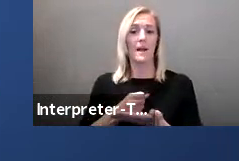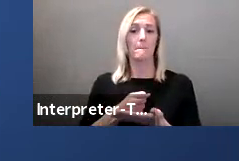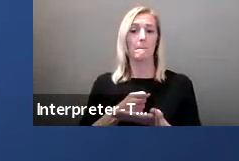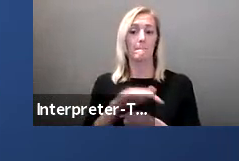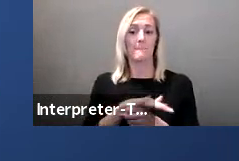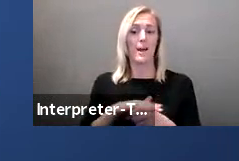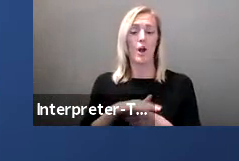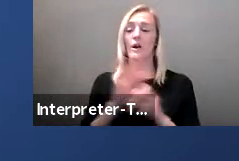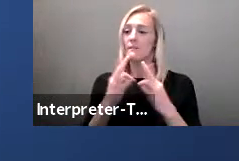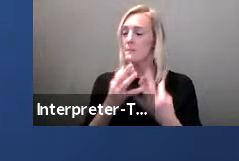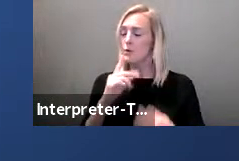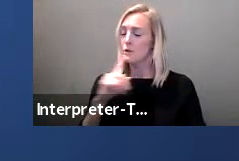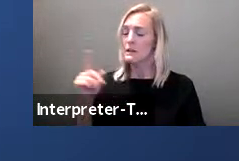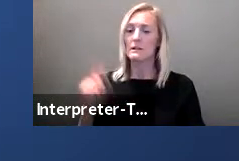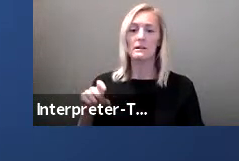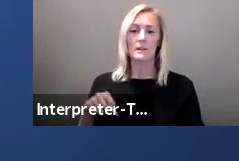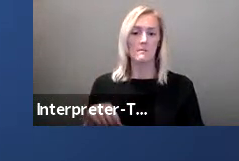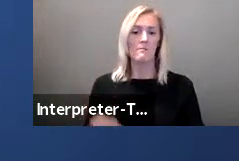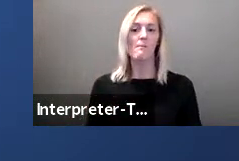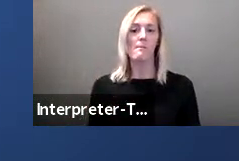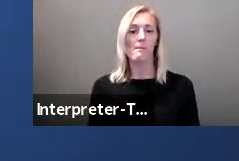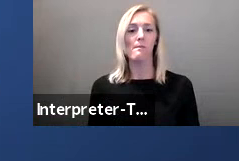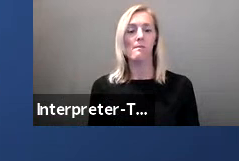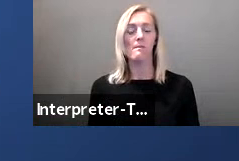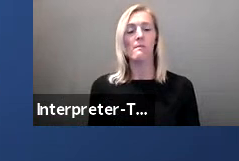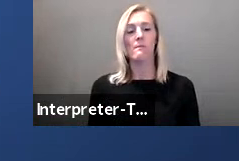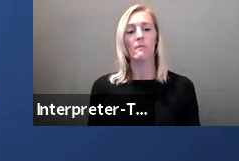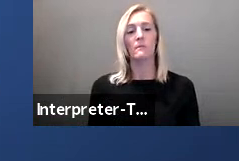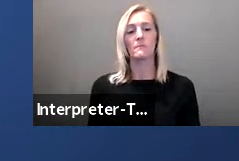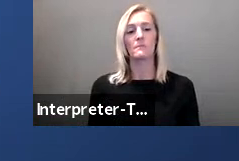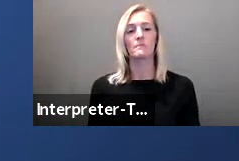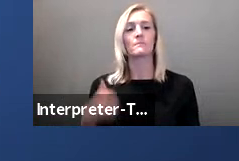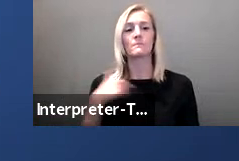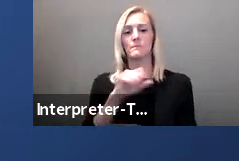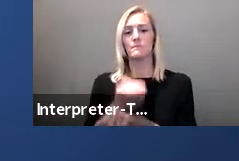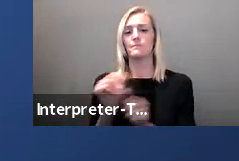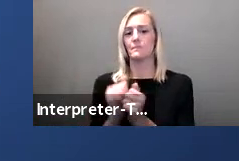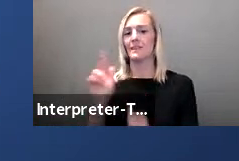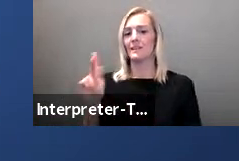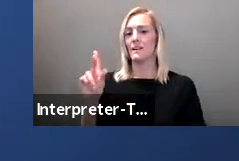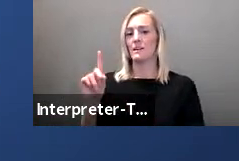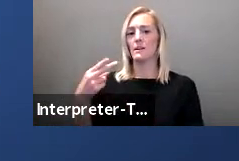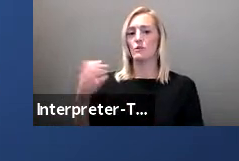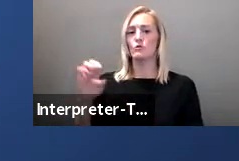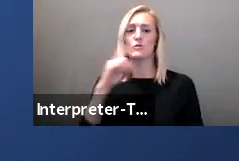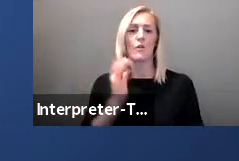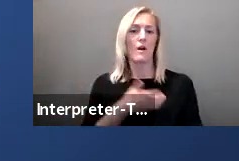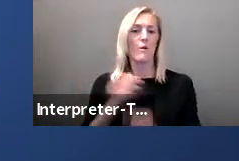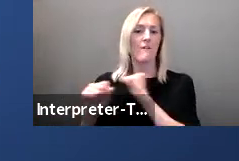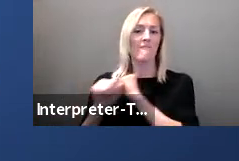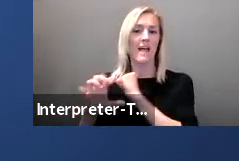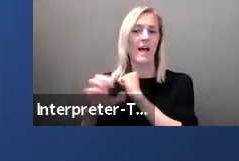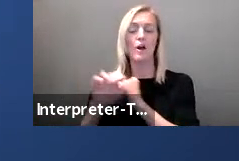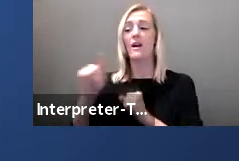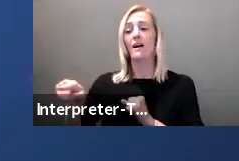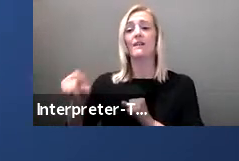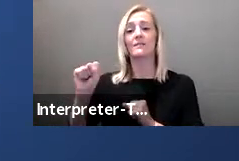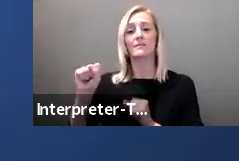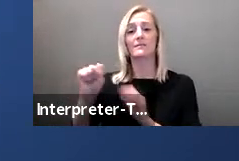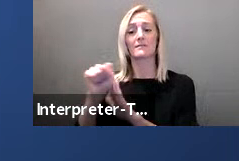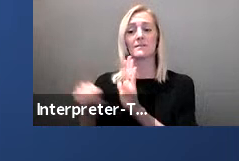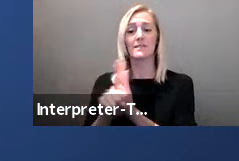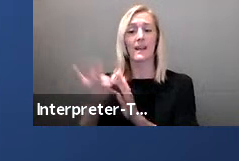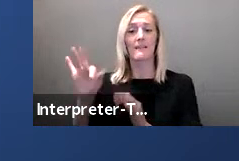those. Our flyers, we try to do some different things, and we worked with KDHE at the state fair. We passed out